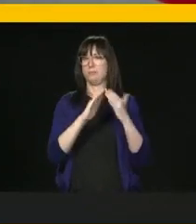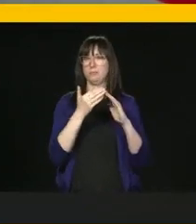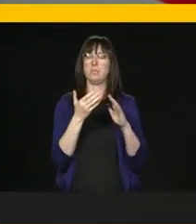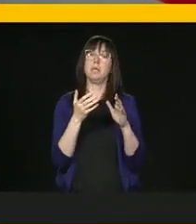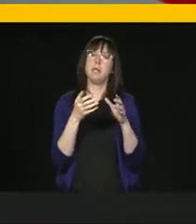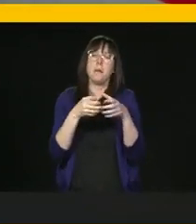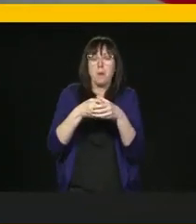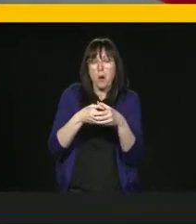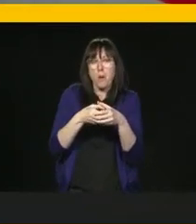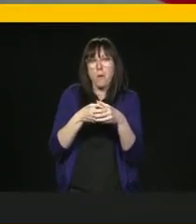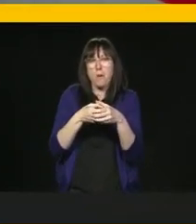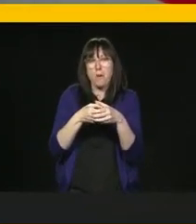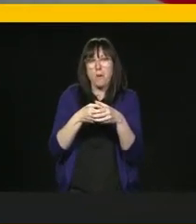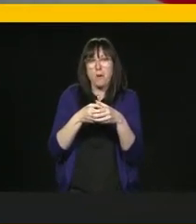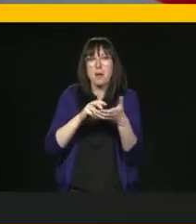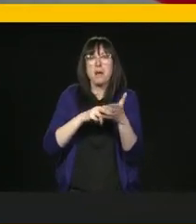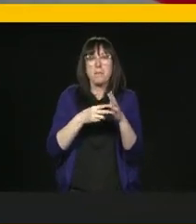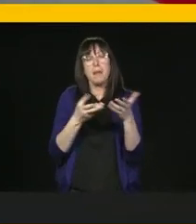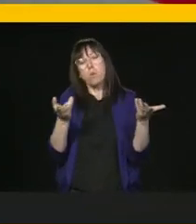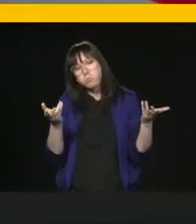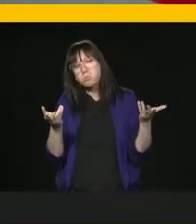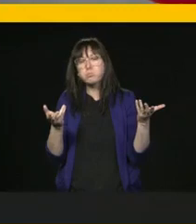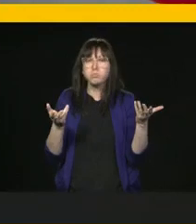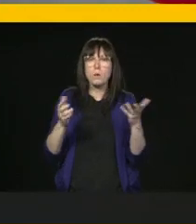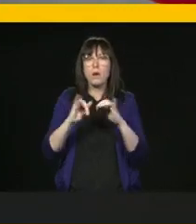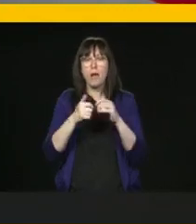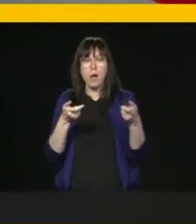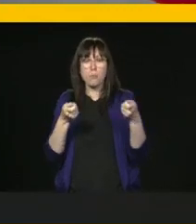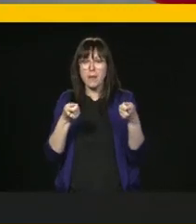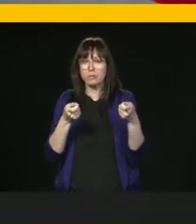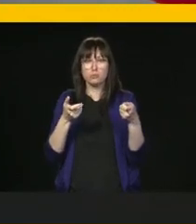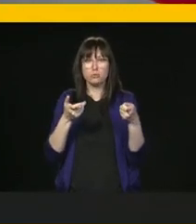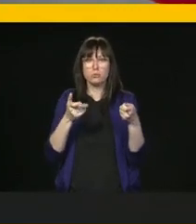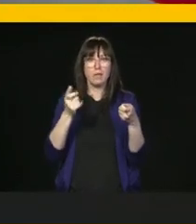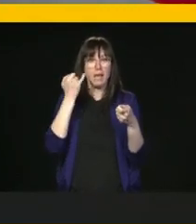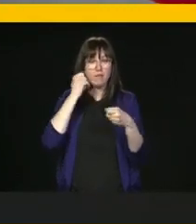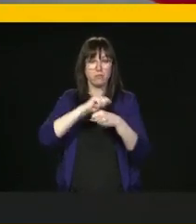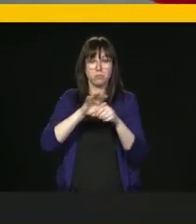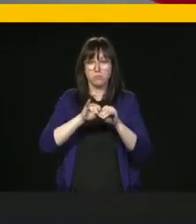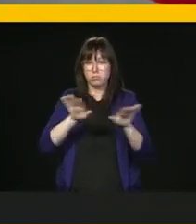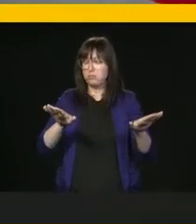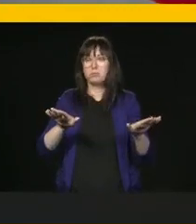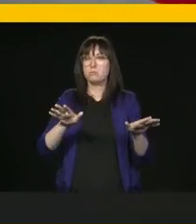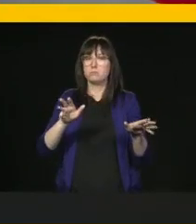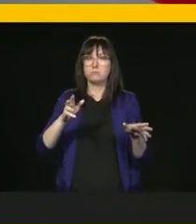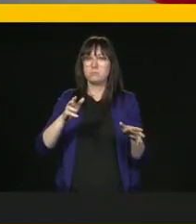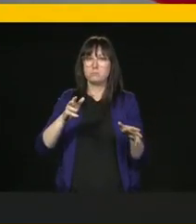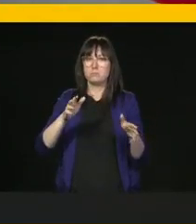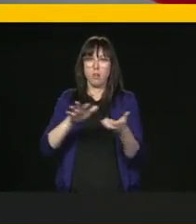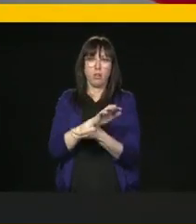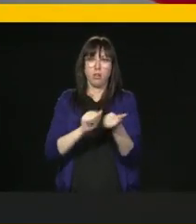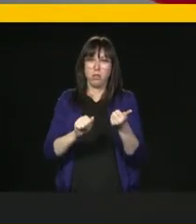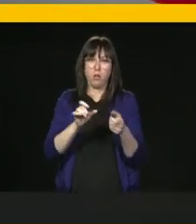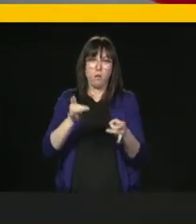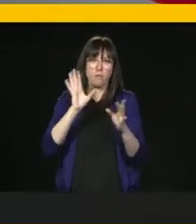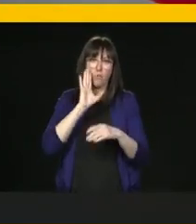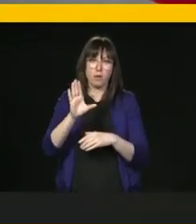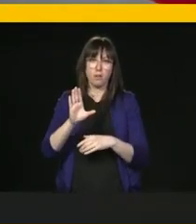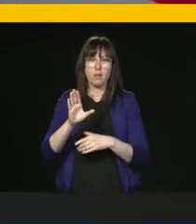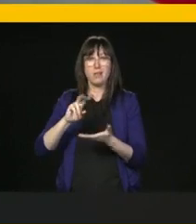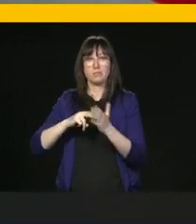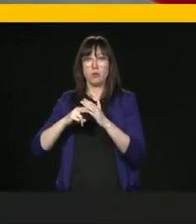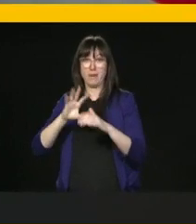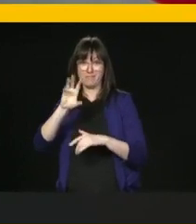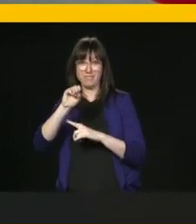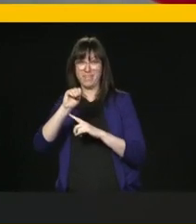deal with a situation is limited. And for them, the gatherings might be lower than 50 that they would be sort